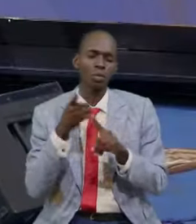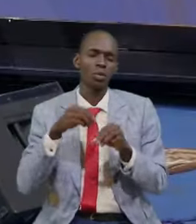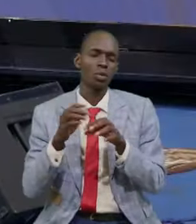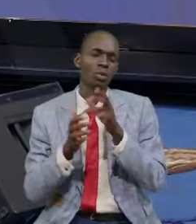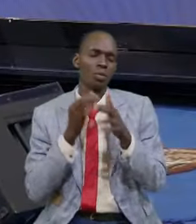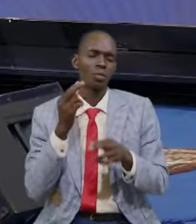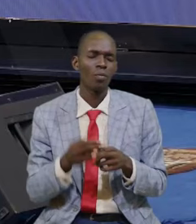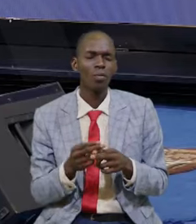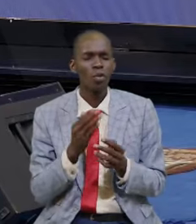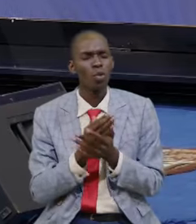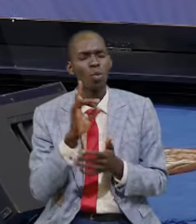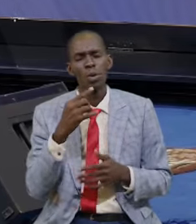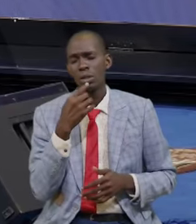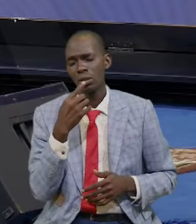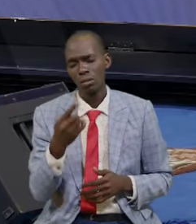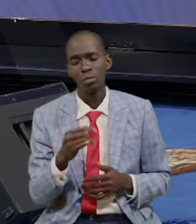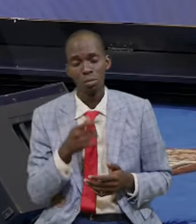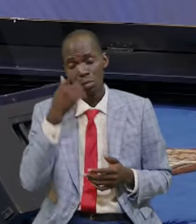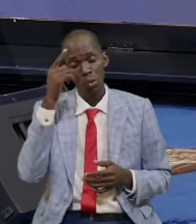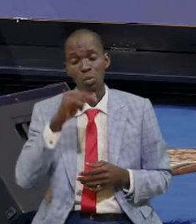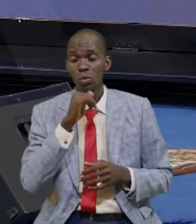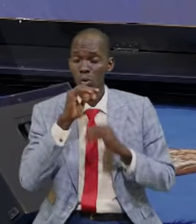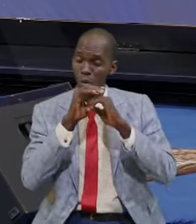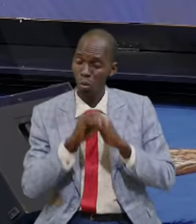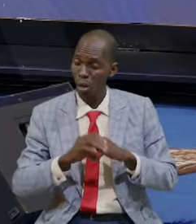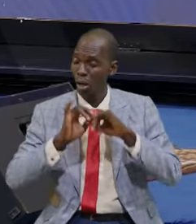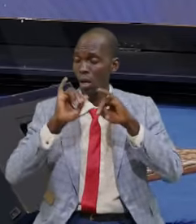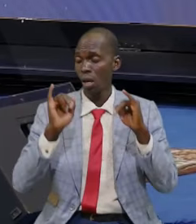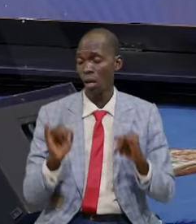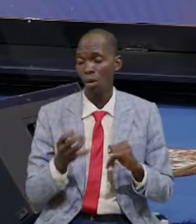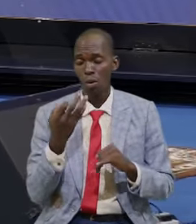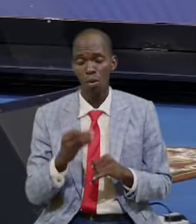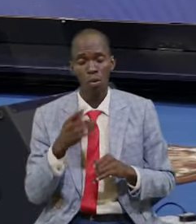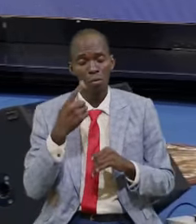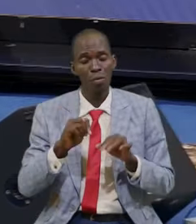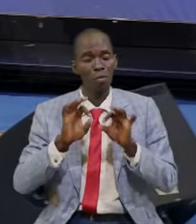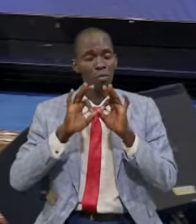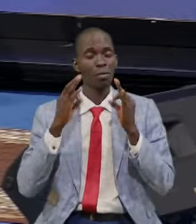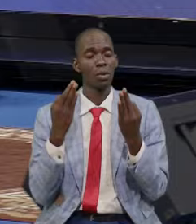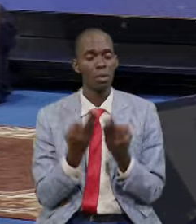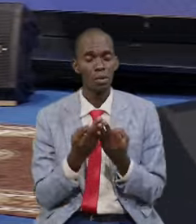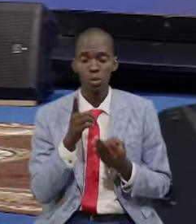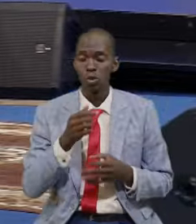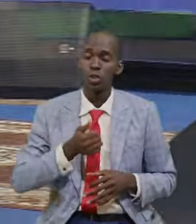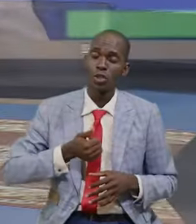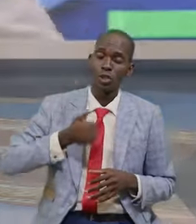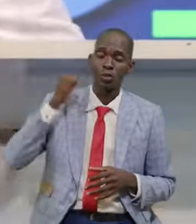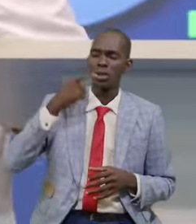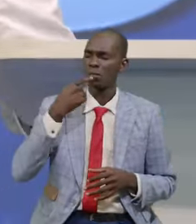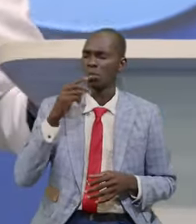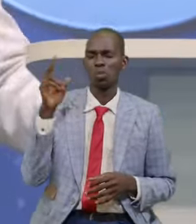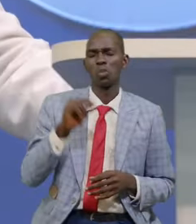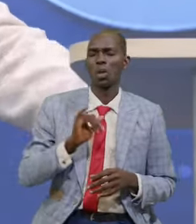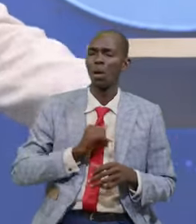Somebody said, because you will not worship the idol of the family, and you refuse, and you say, I follow the